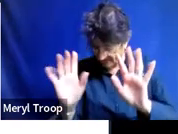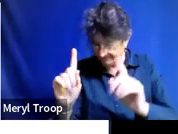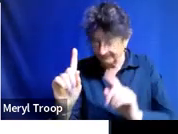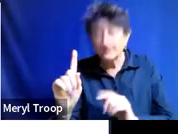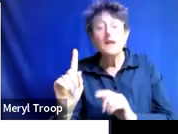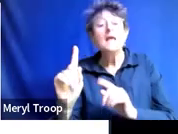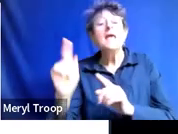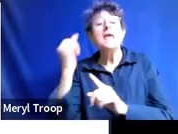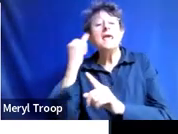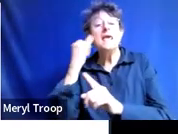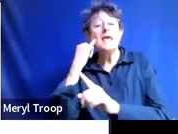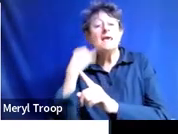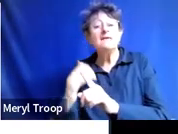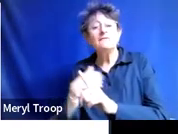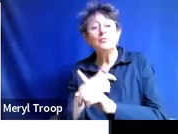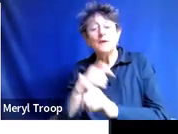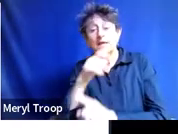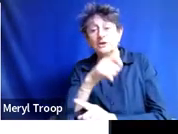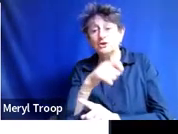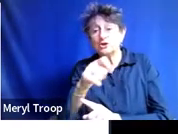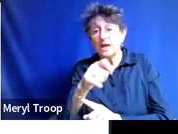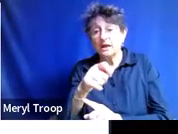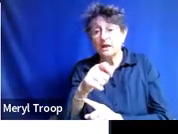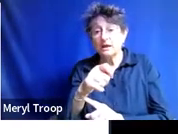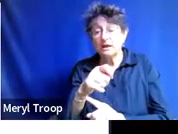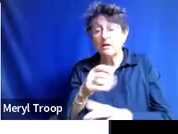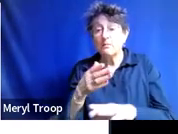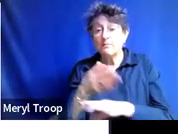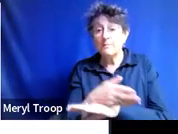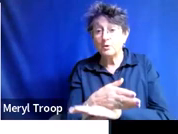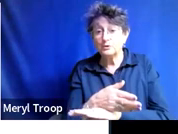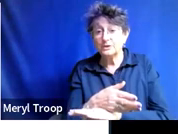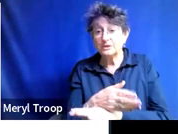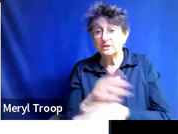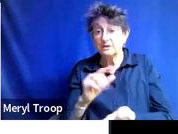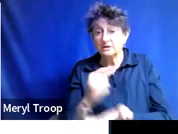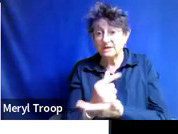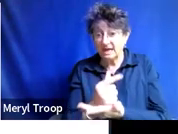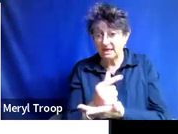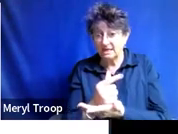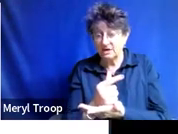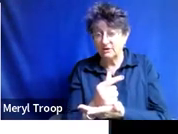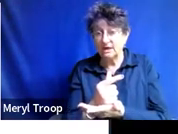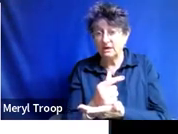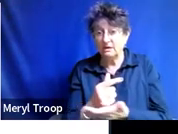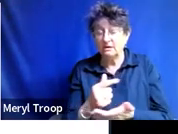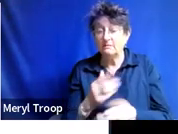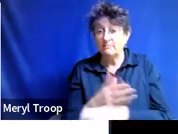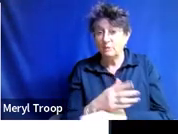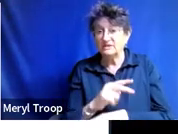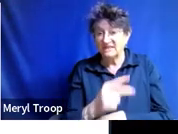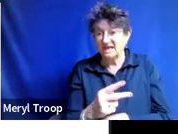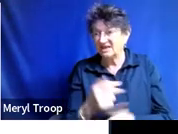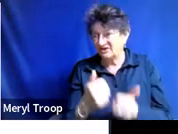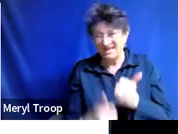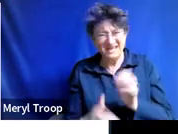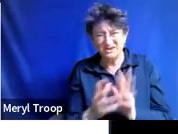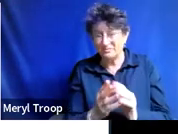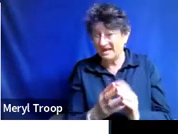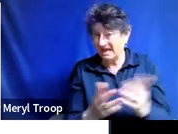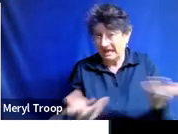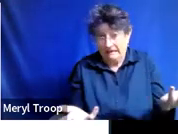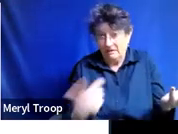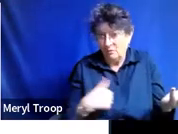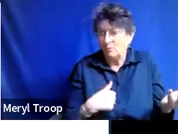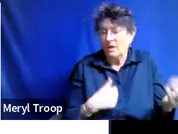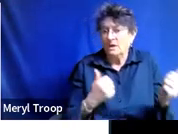so if we check the box for post-secondary, and because we talk about post-secondary almost at every meeting, right? Because that's a big piece of what we